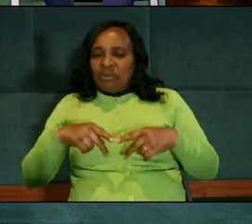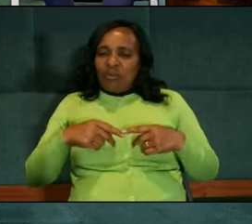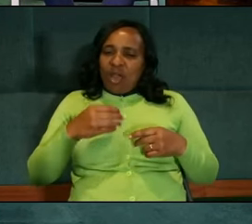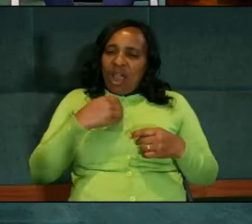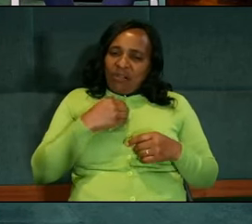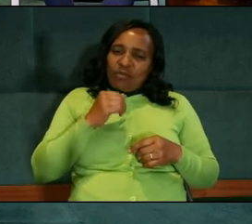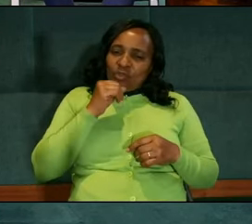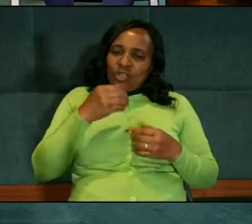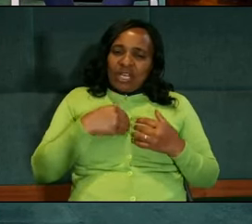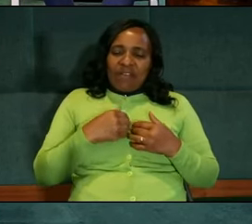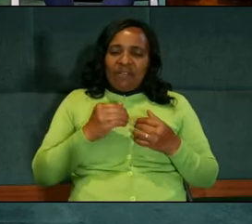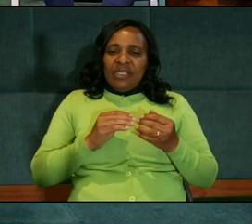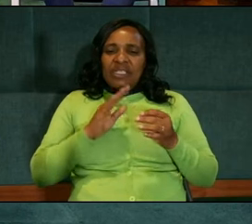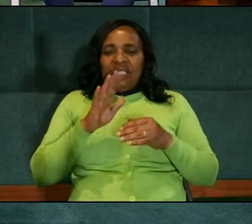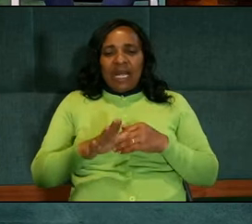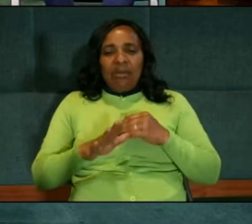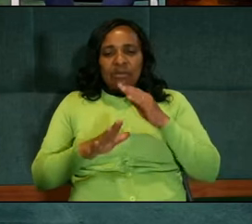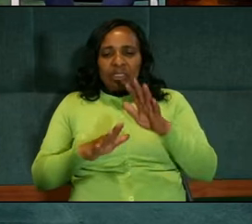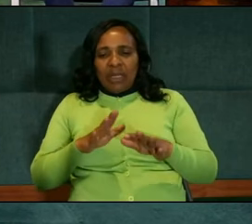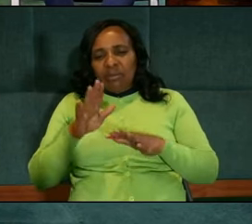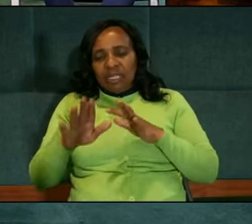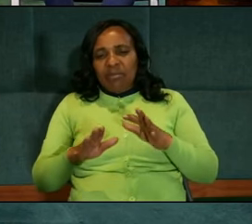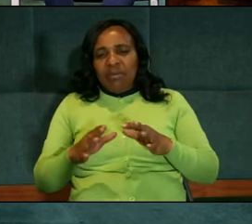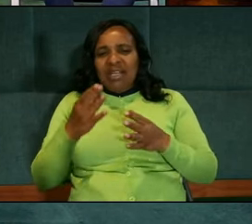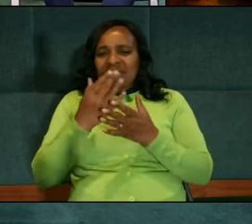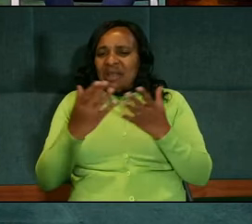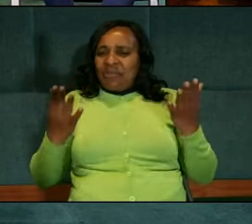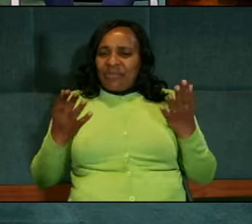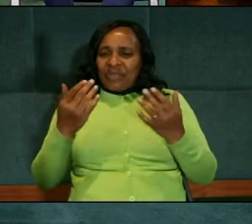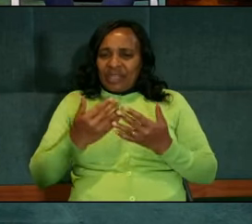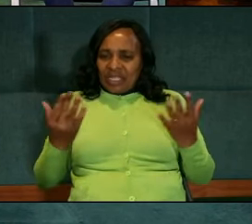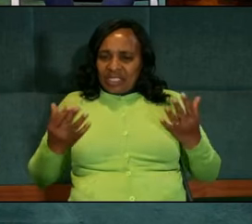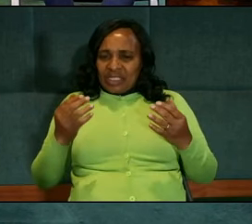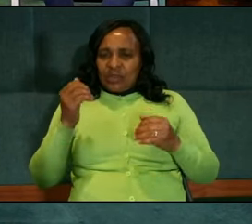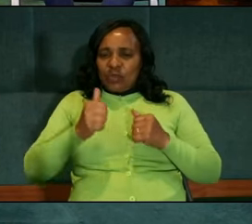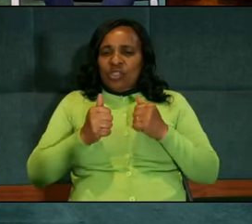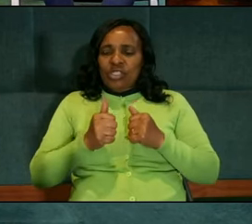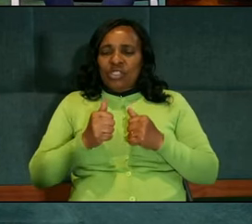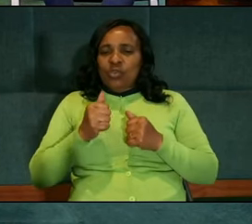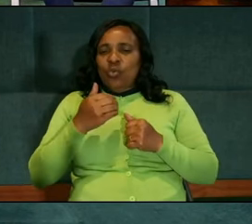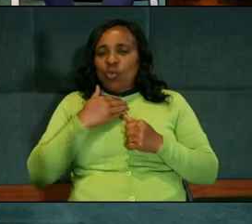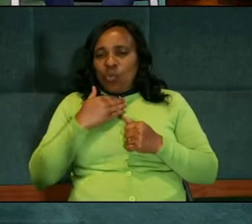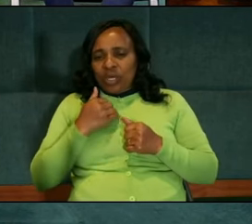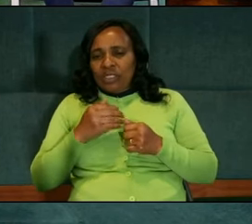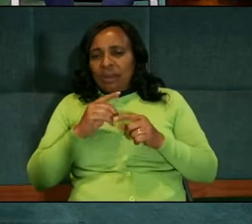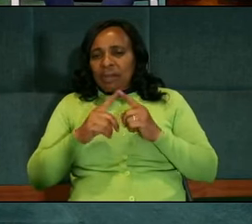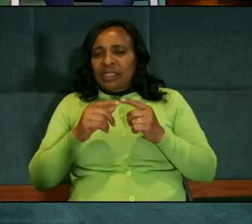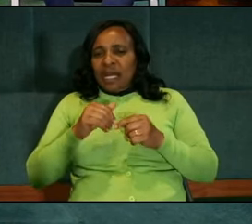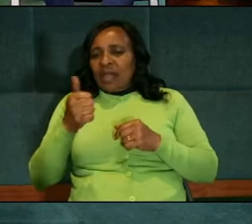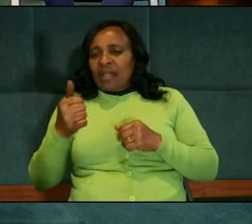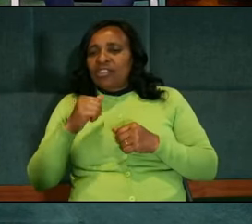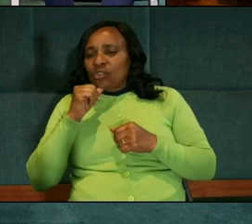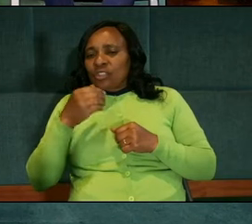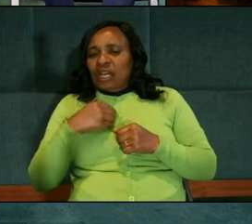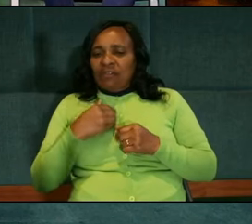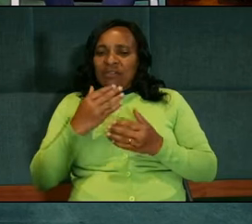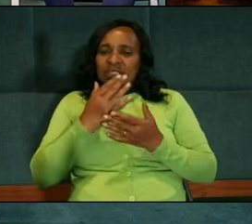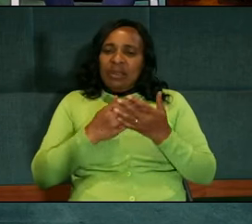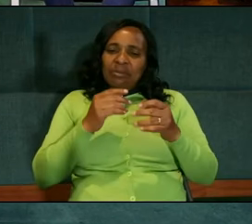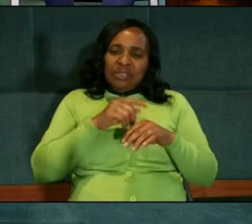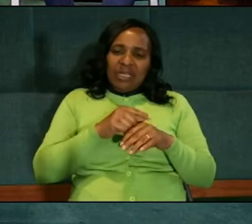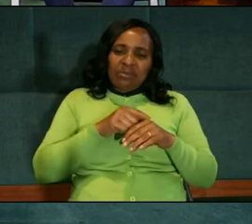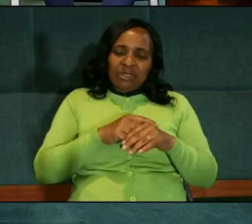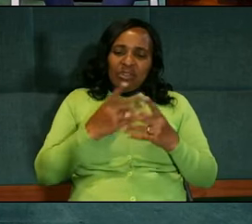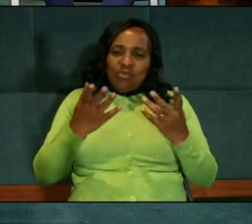Mm. So in each stage, I think there's just a certain thing that someone wants and you don't have, and that mm-hmm. causes jealousy, mm-hmm. even sometimes